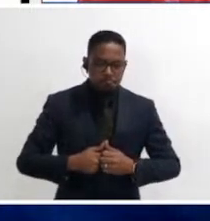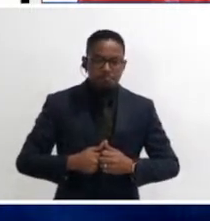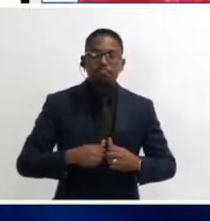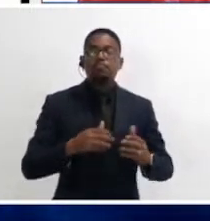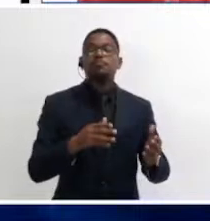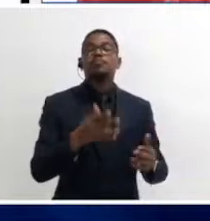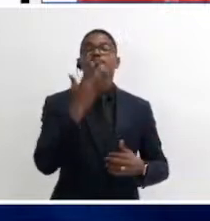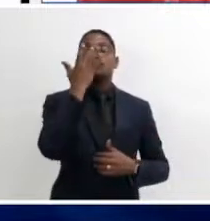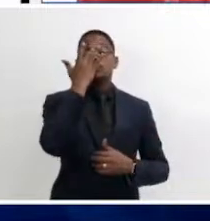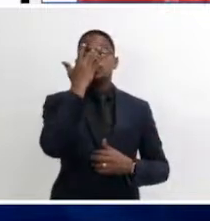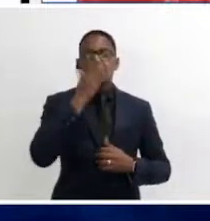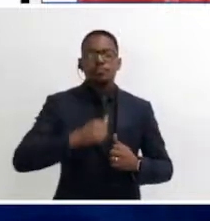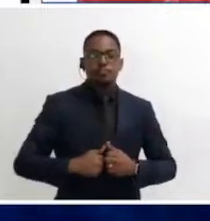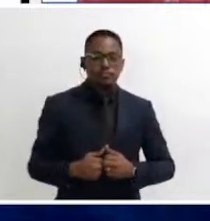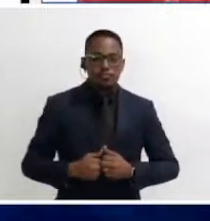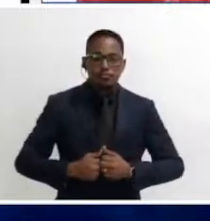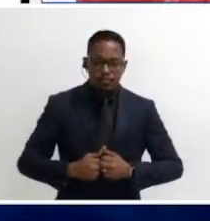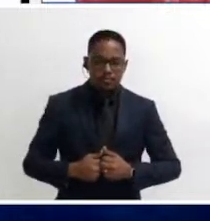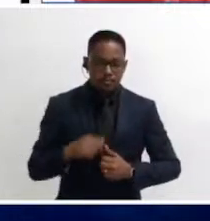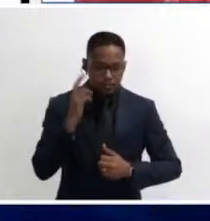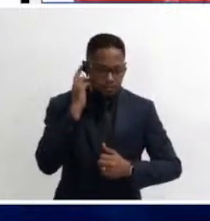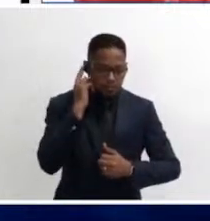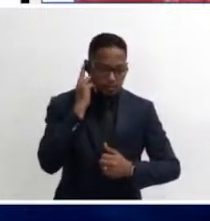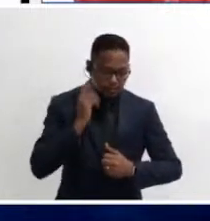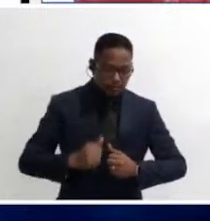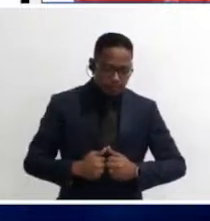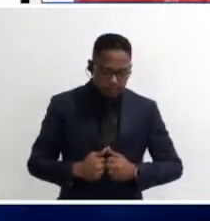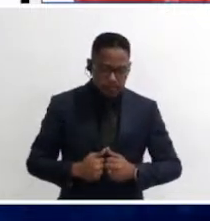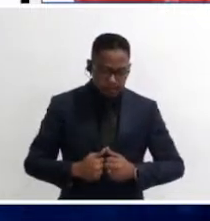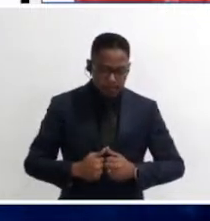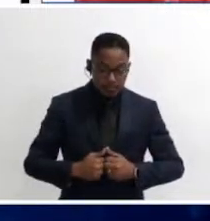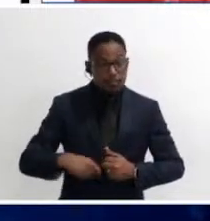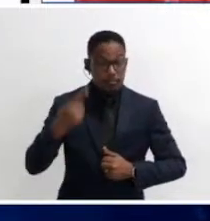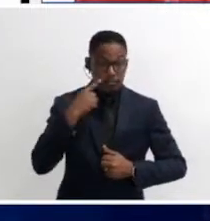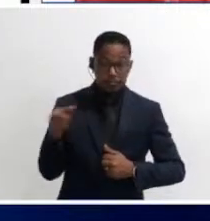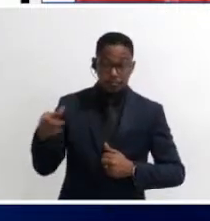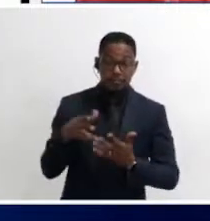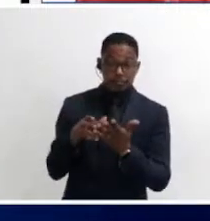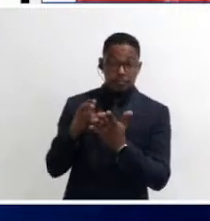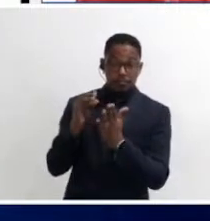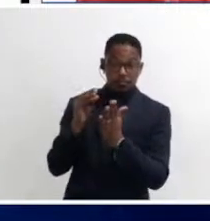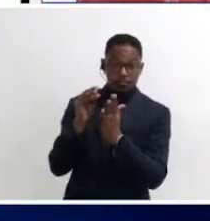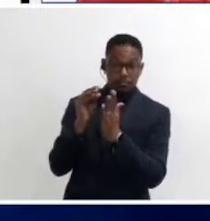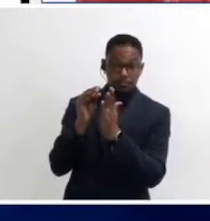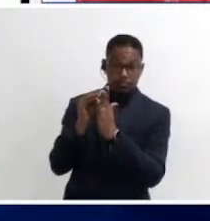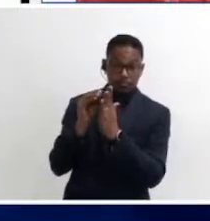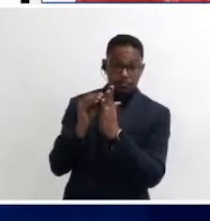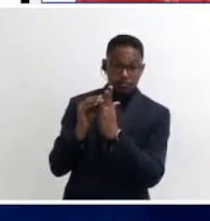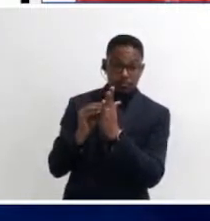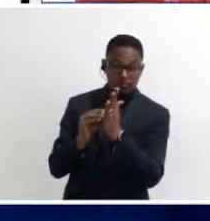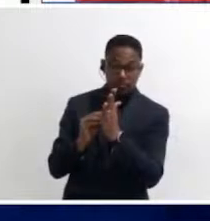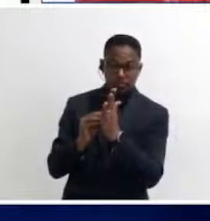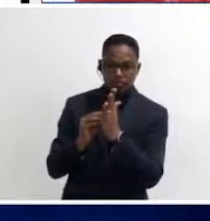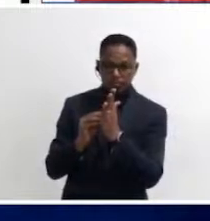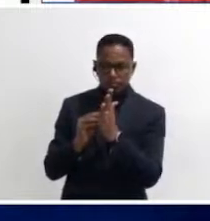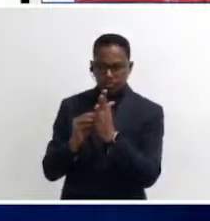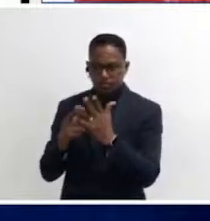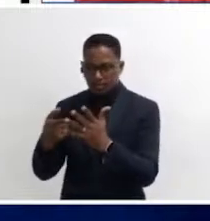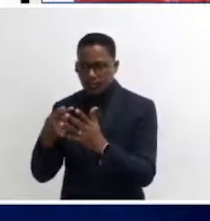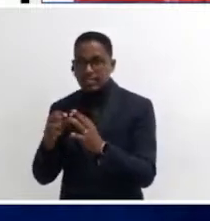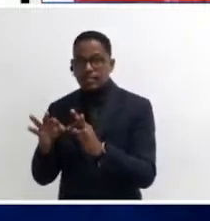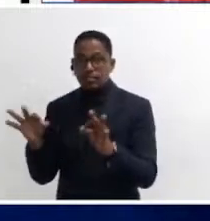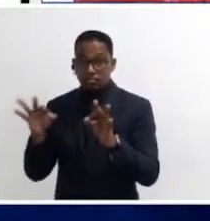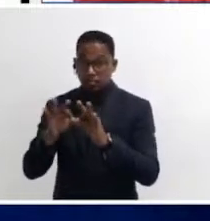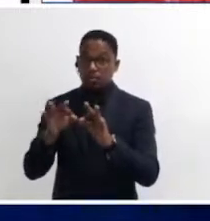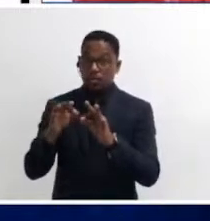And then, as I said, the package has to be reliable over its lifetime. And so I'm just showing here some of the